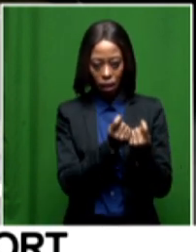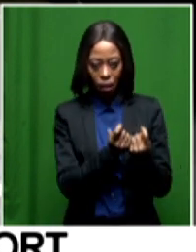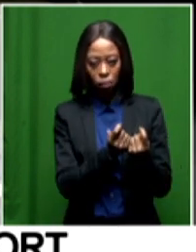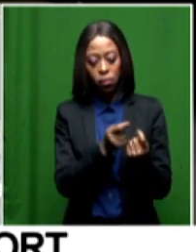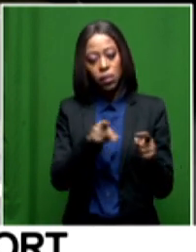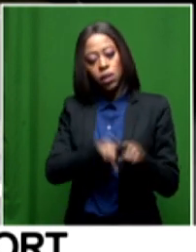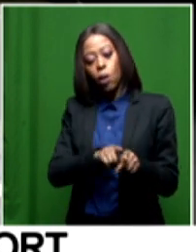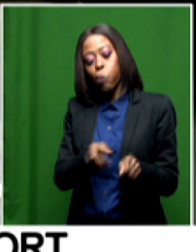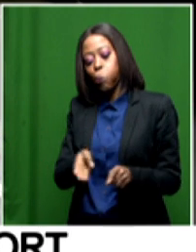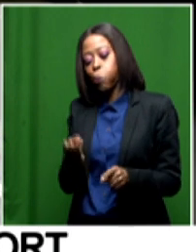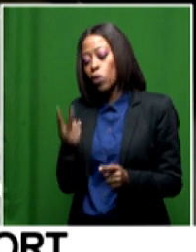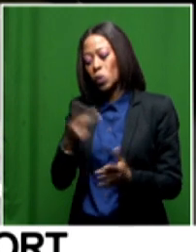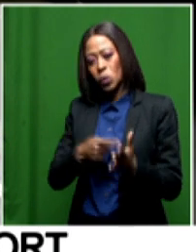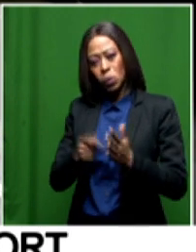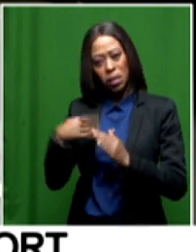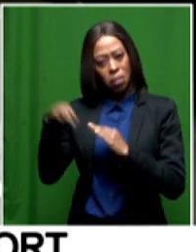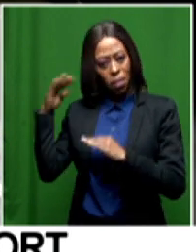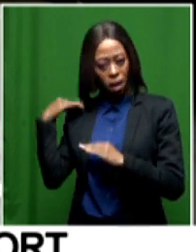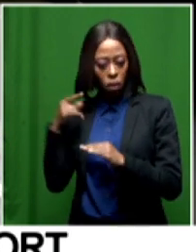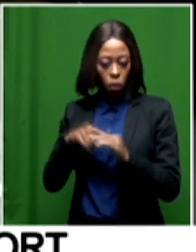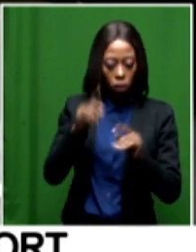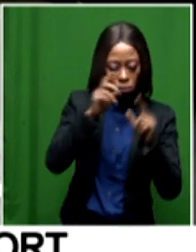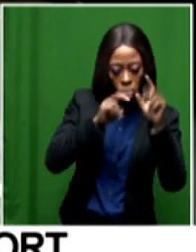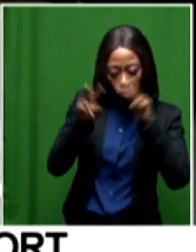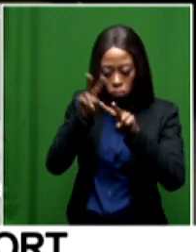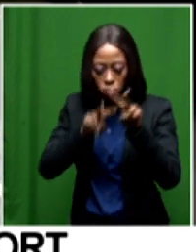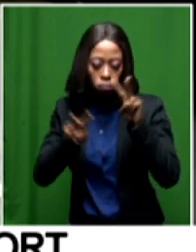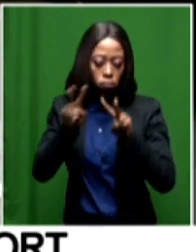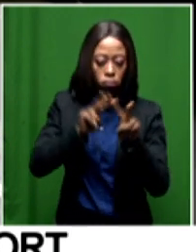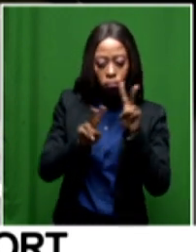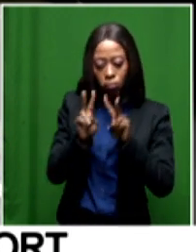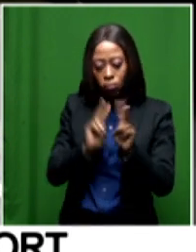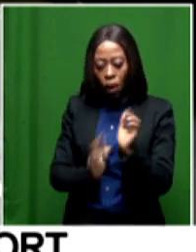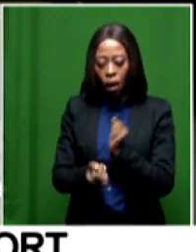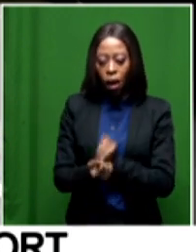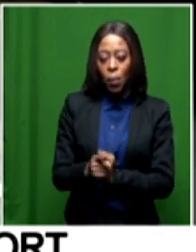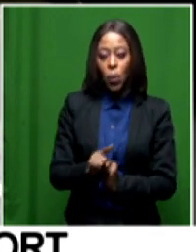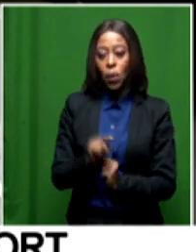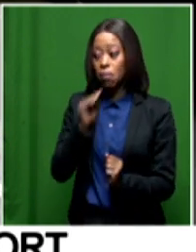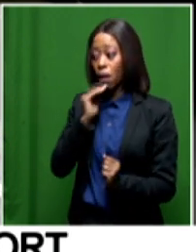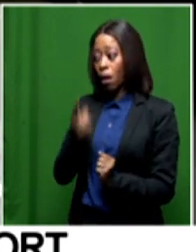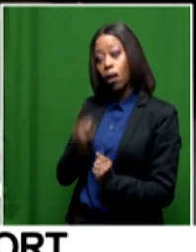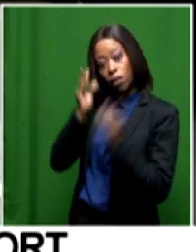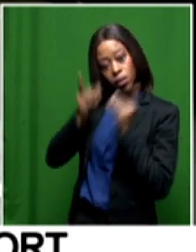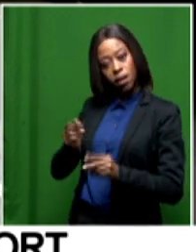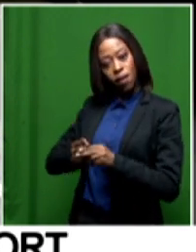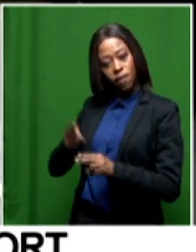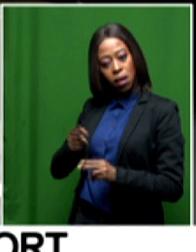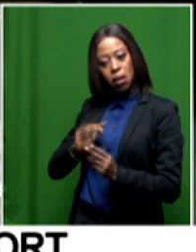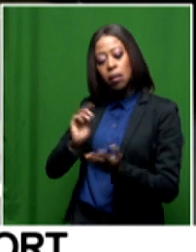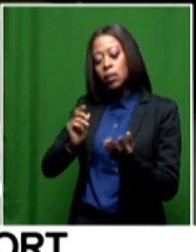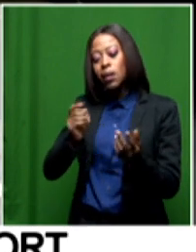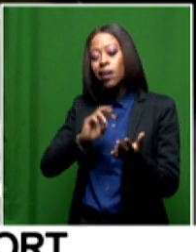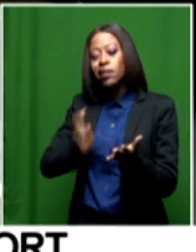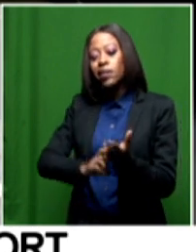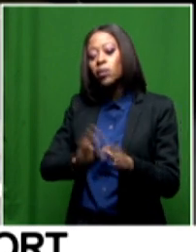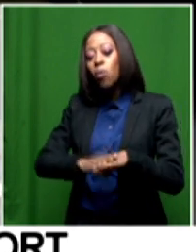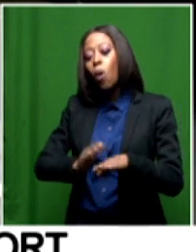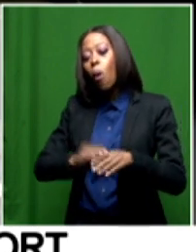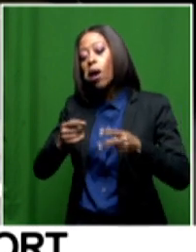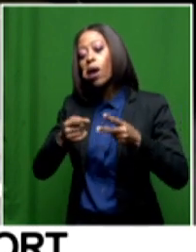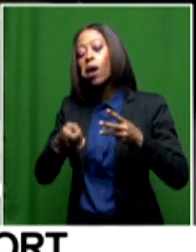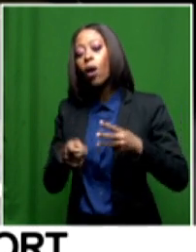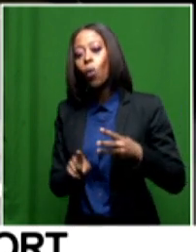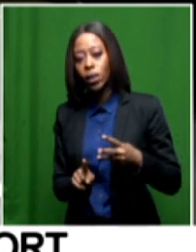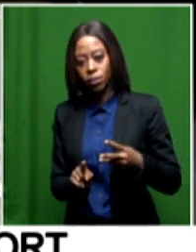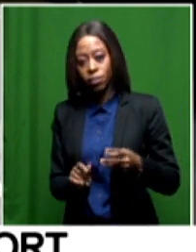2 weeks ago doing a track inspection. So they are the people who are going to decide what is required at Kyalami. And then from there, of